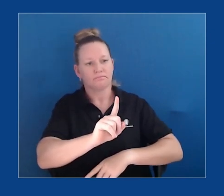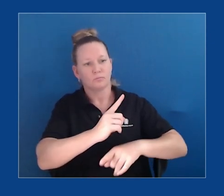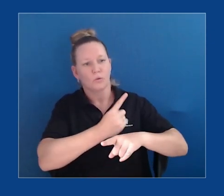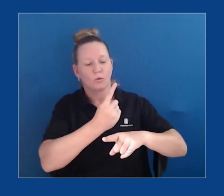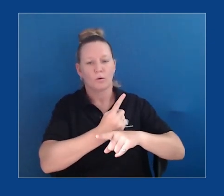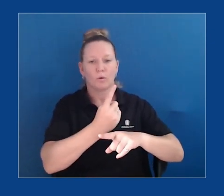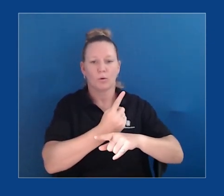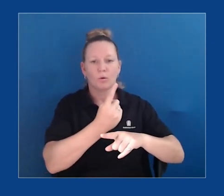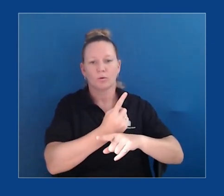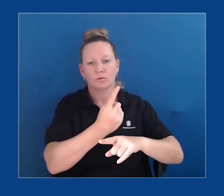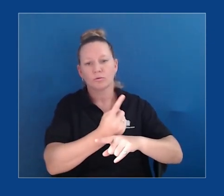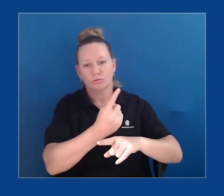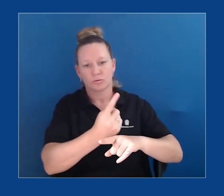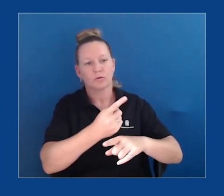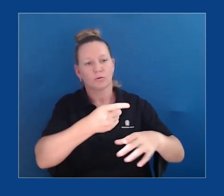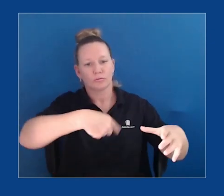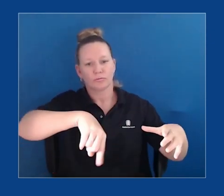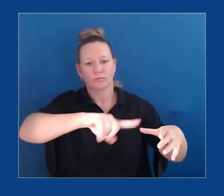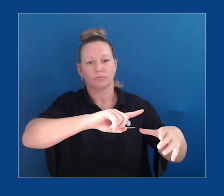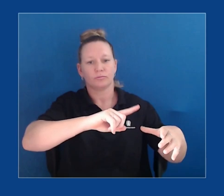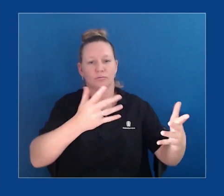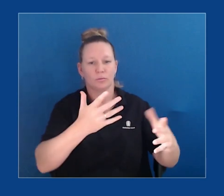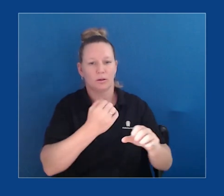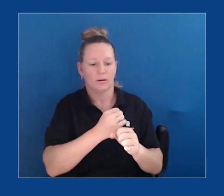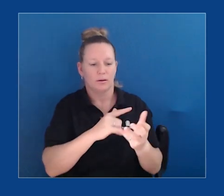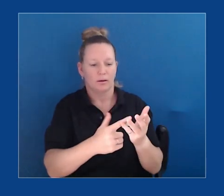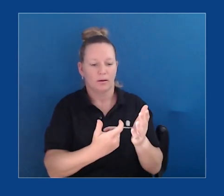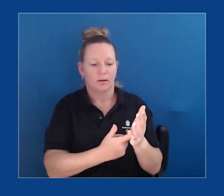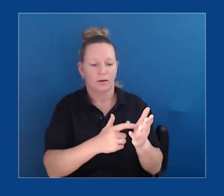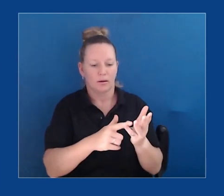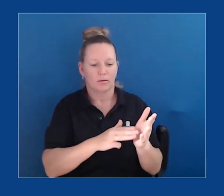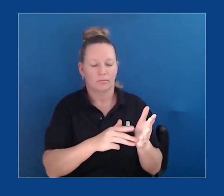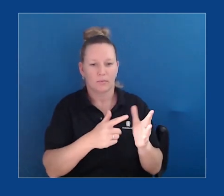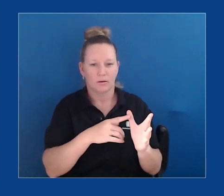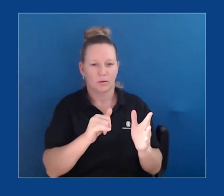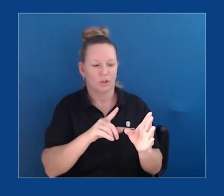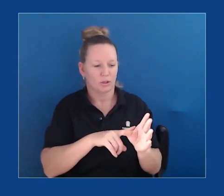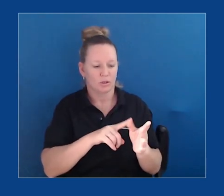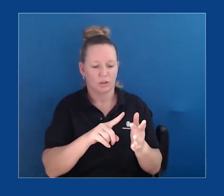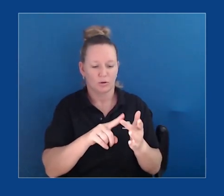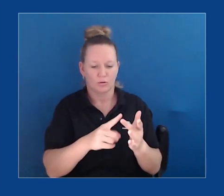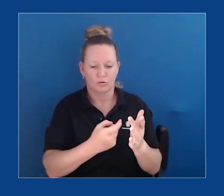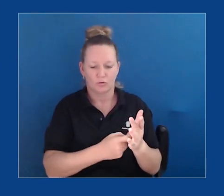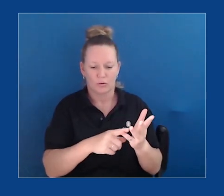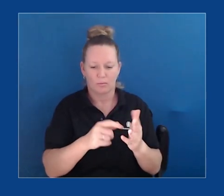in a place called Karma, also in Yingapungapu, also in